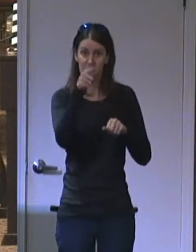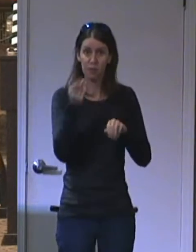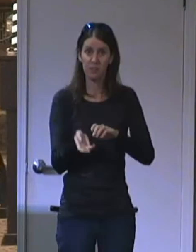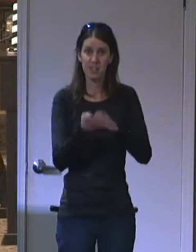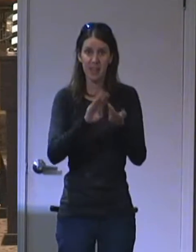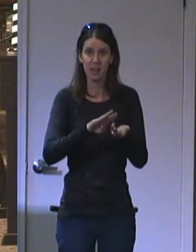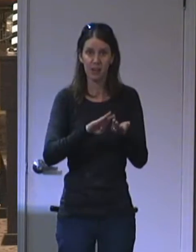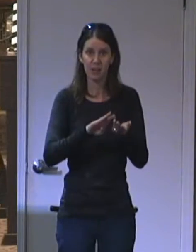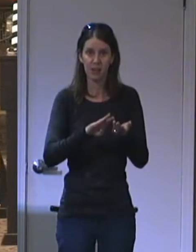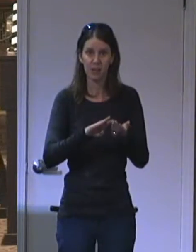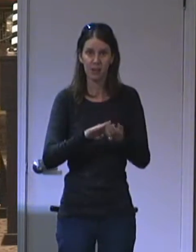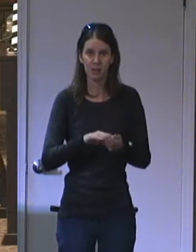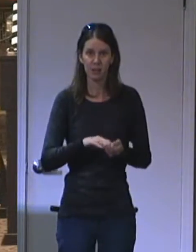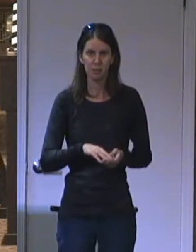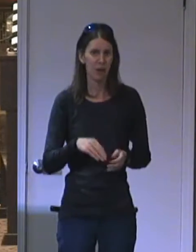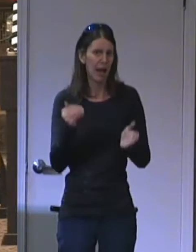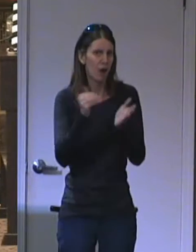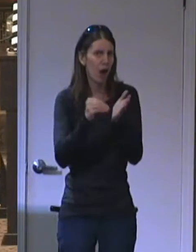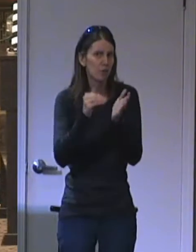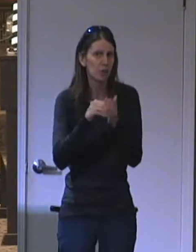How many times have you been shipwrecked?